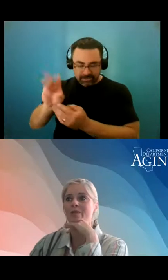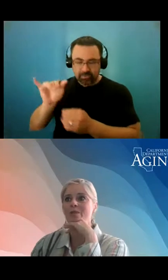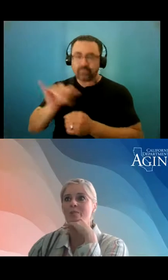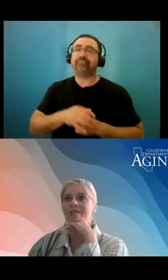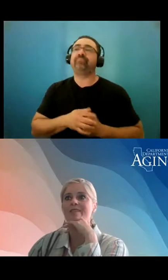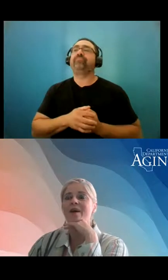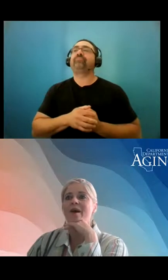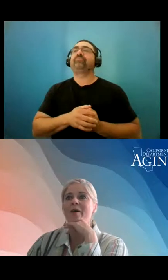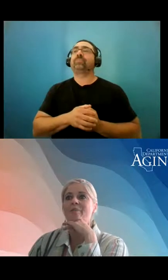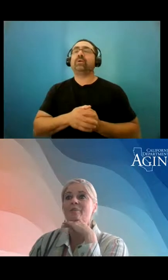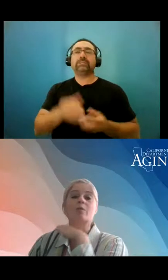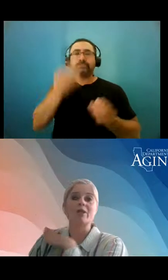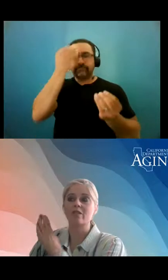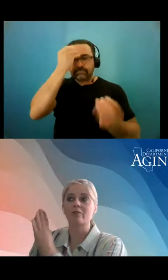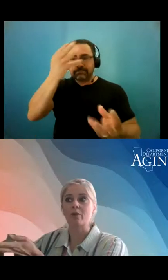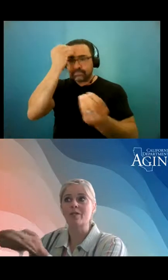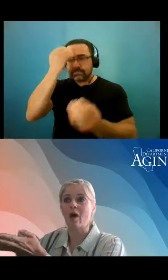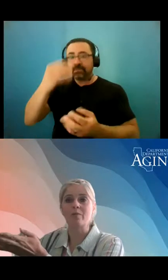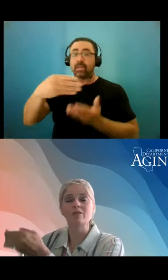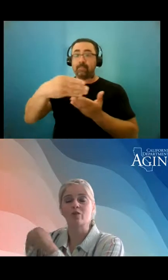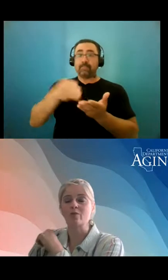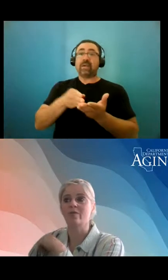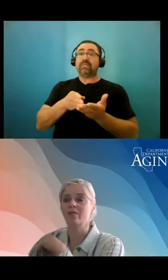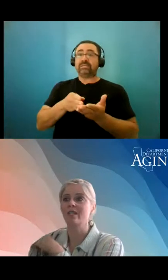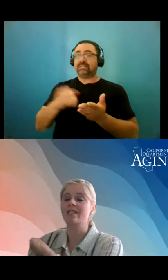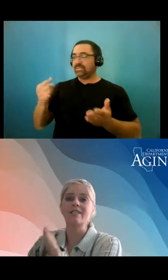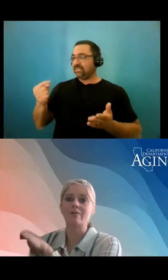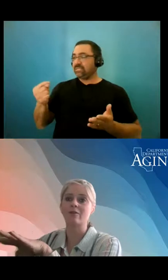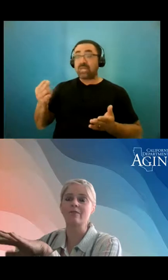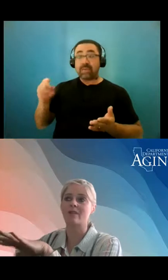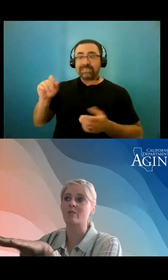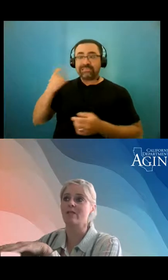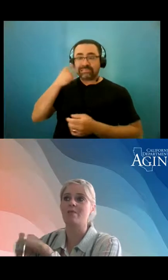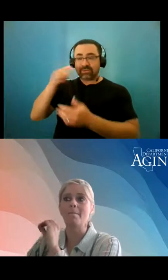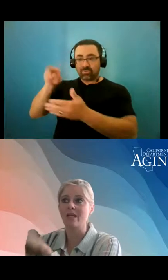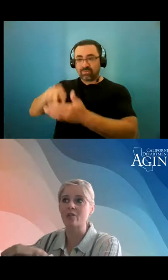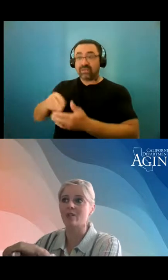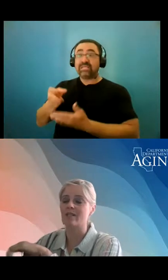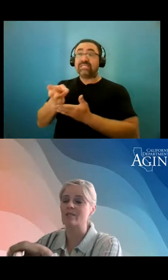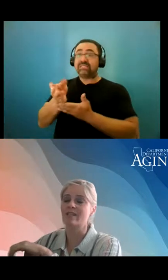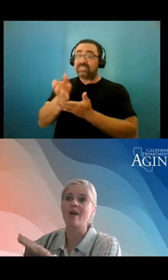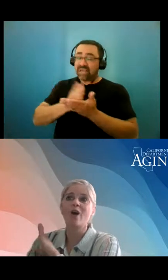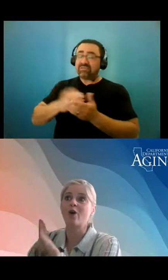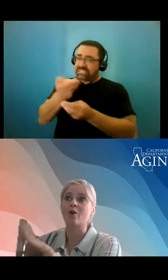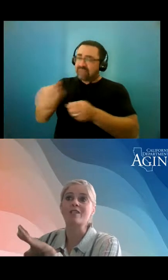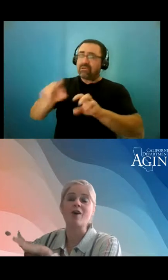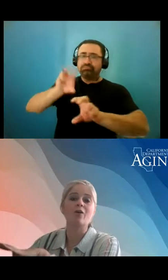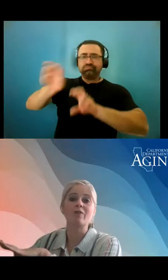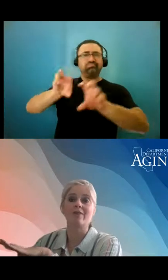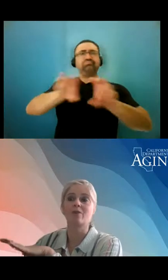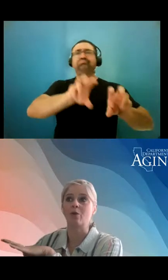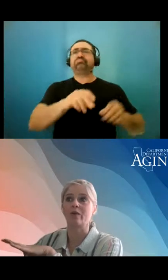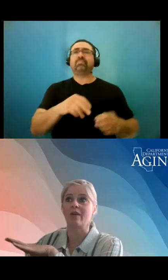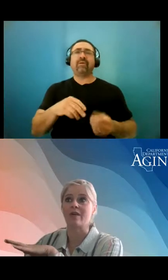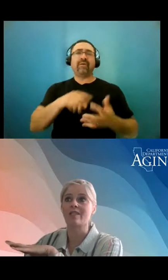couple special updates. The budget, of course, Thomas just reviewed it, several investments, major investments across all